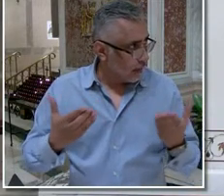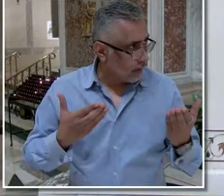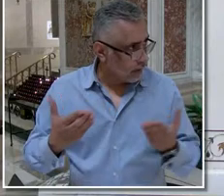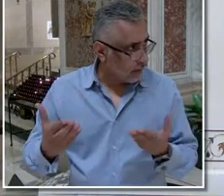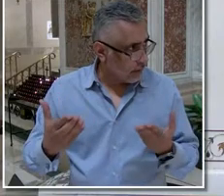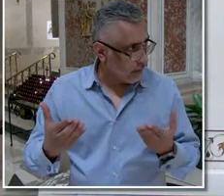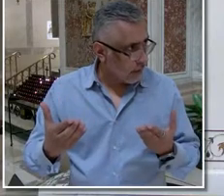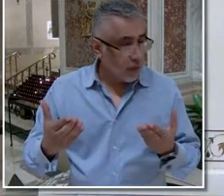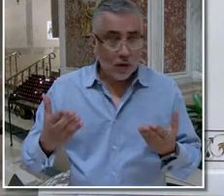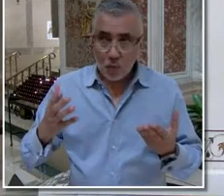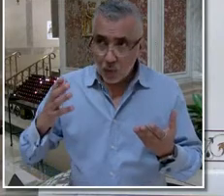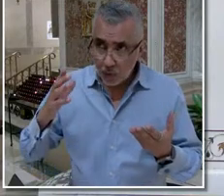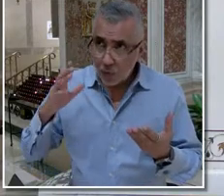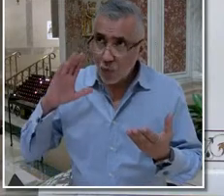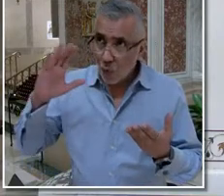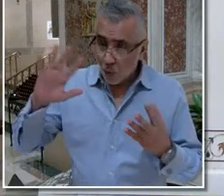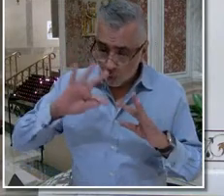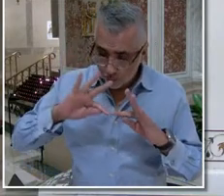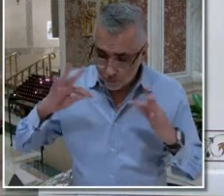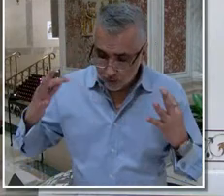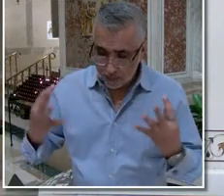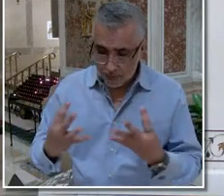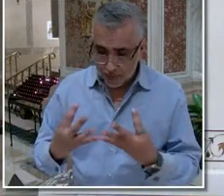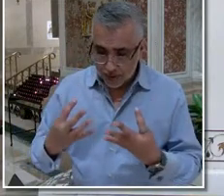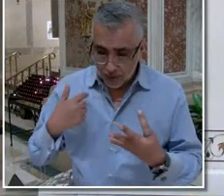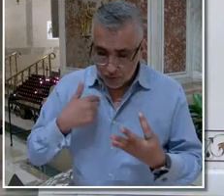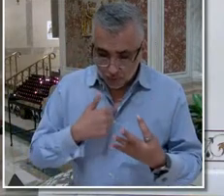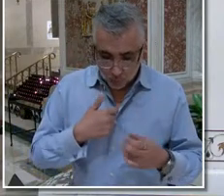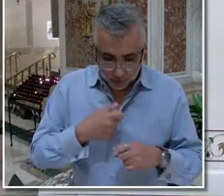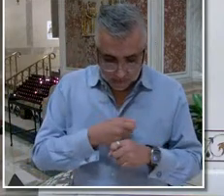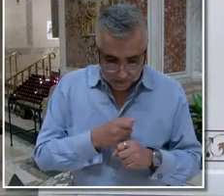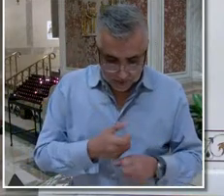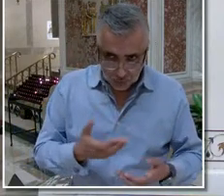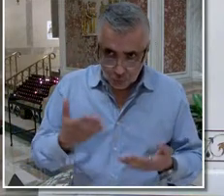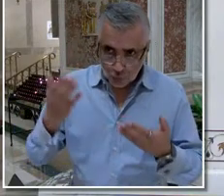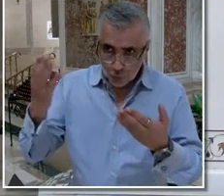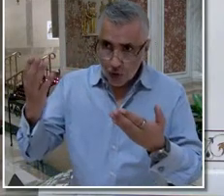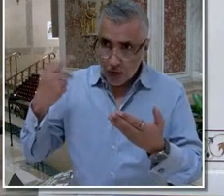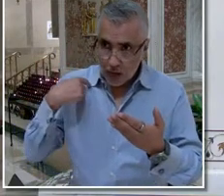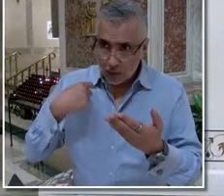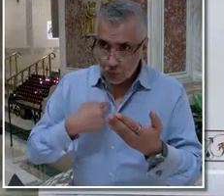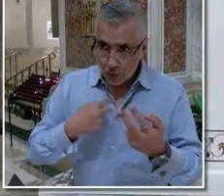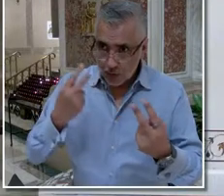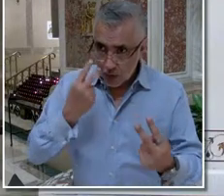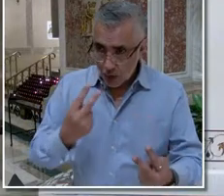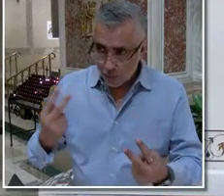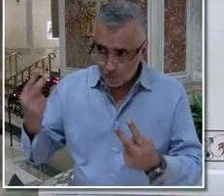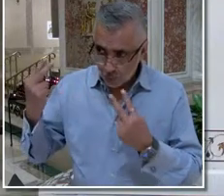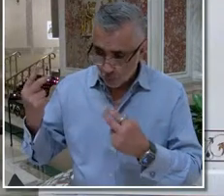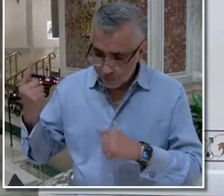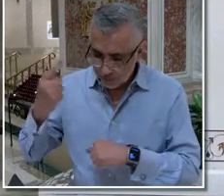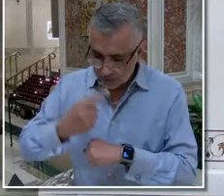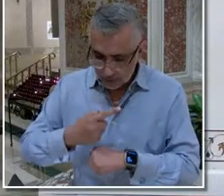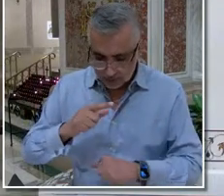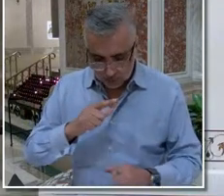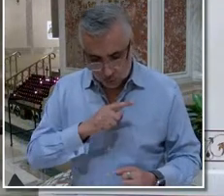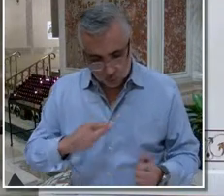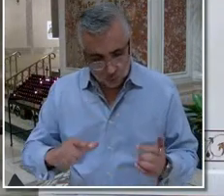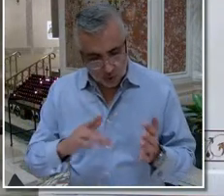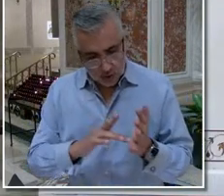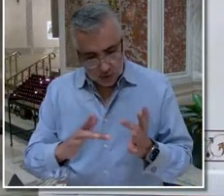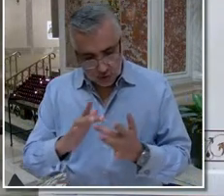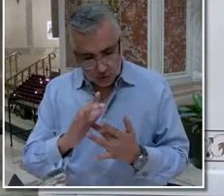that of your whole family, which we make to you as we observe the day on which our Lord Jesus